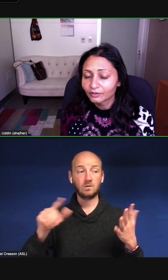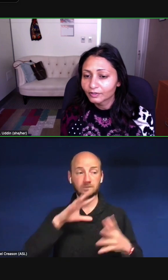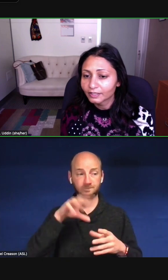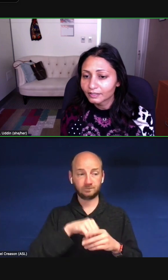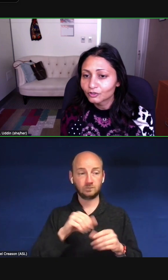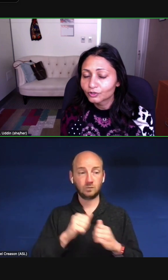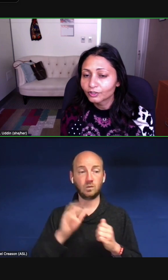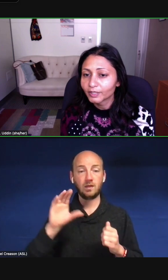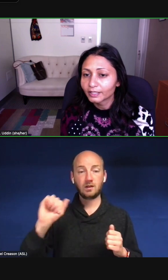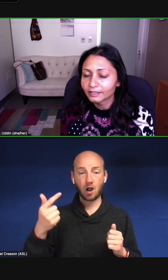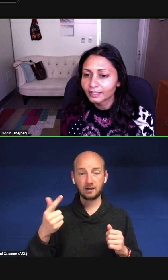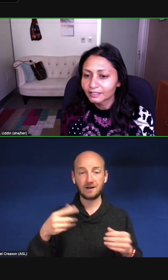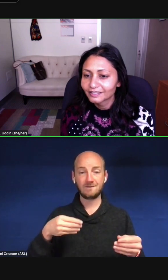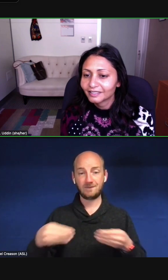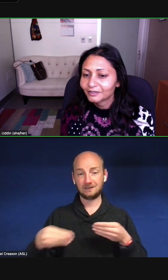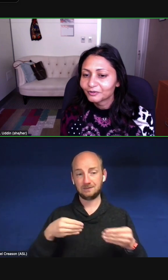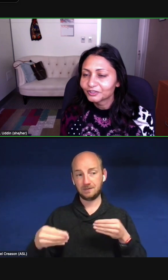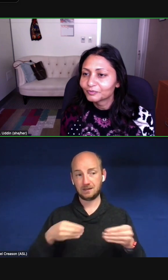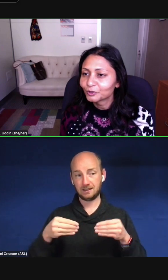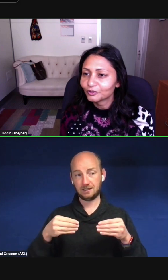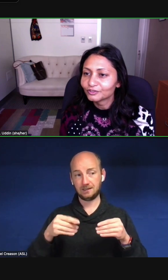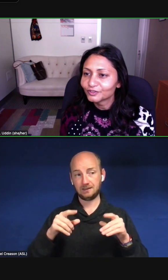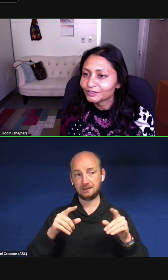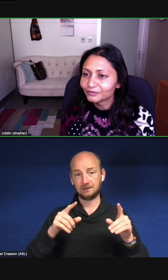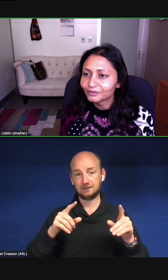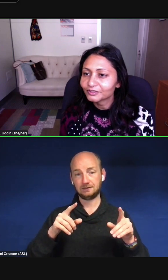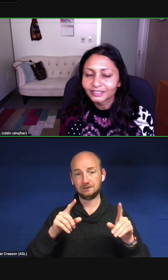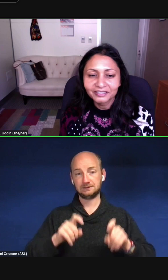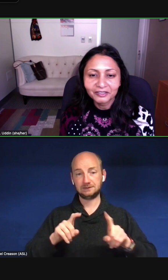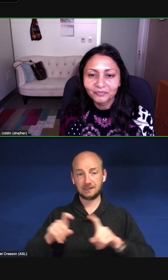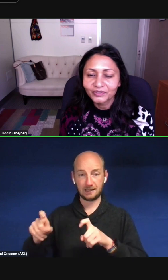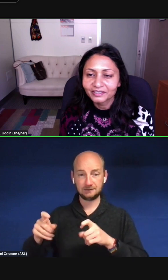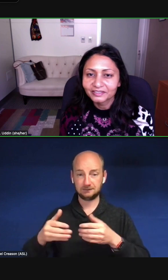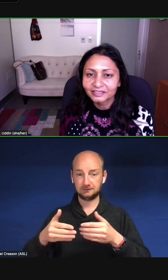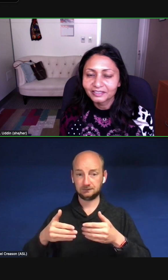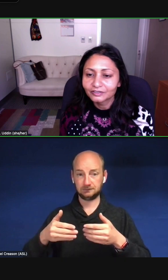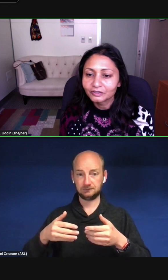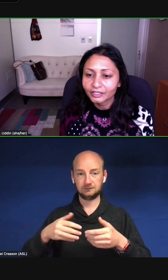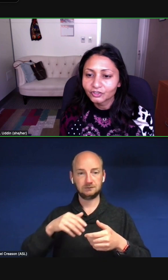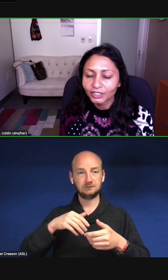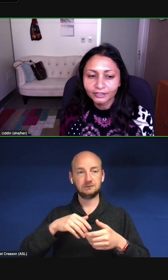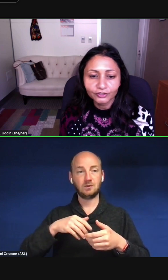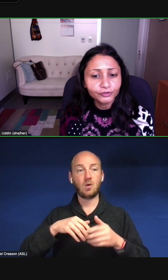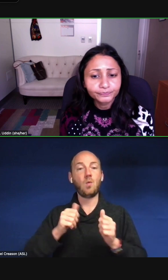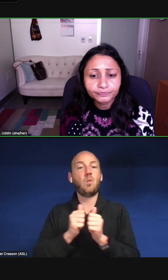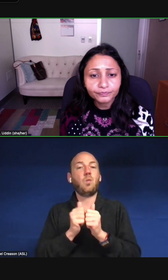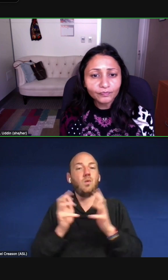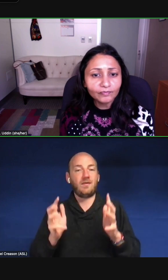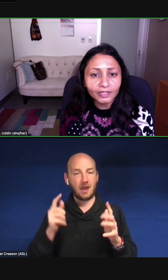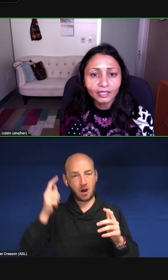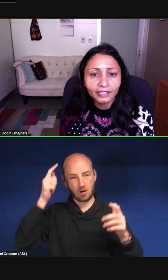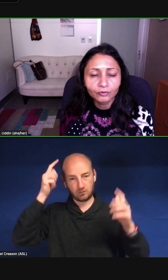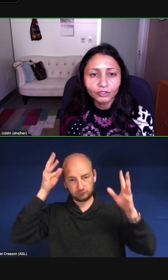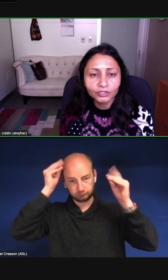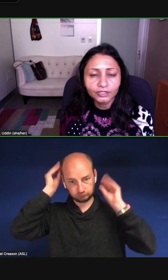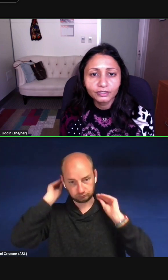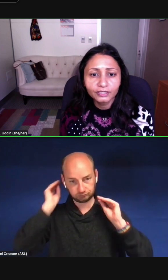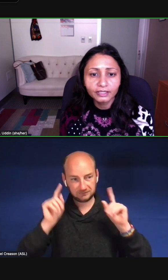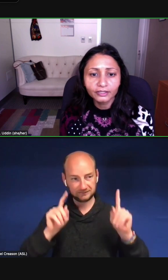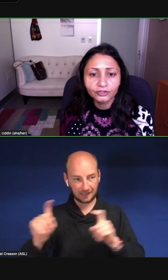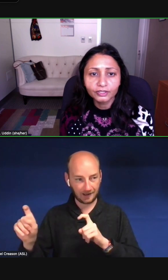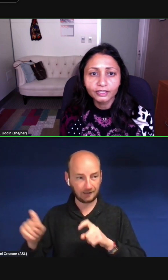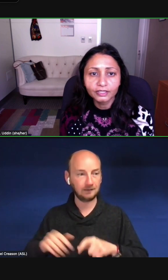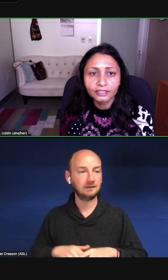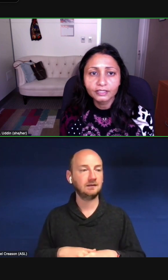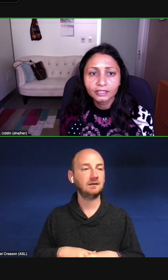of the scanner, like this trail making task, which I'm told is very difficult and is a nice challenge. And what she